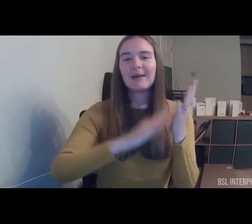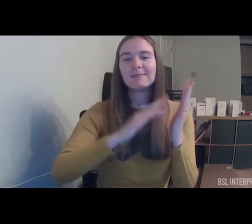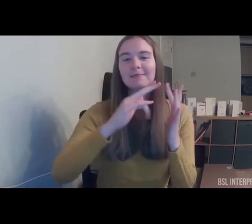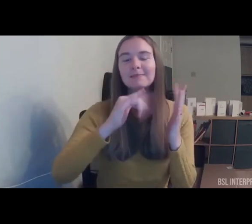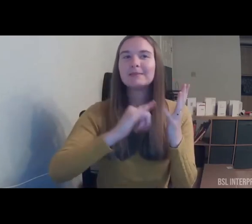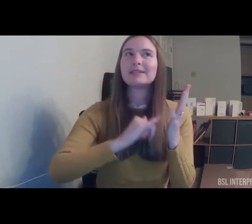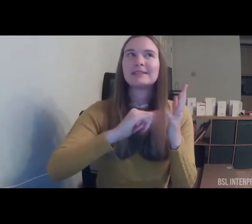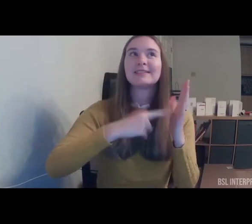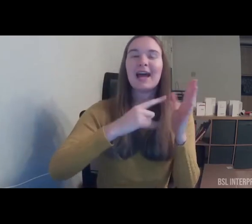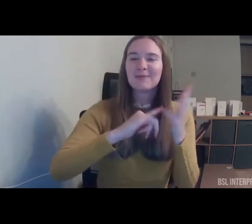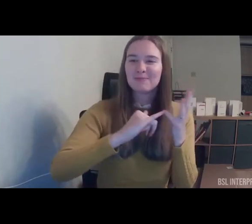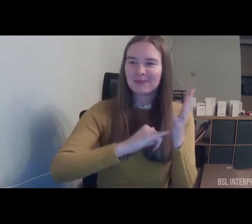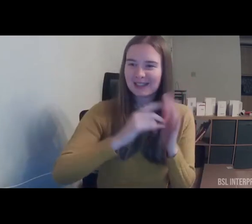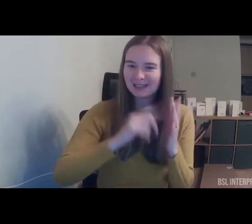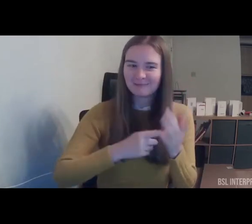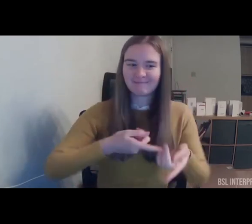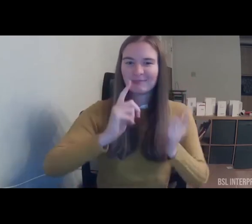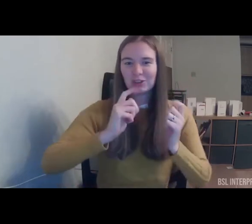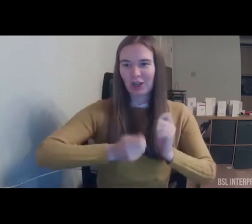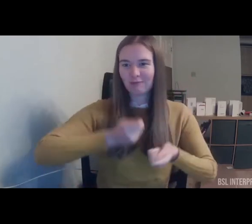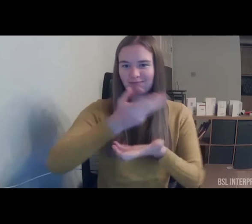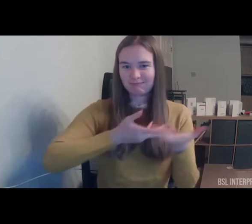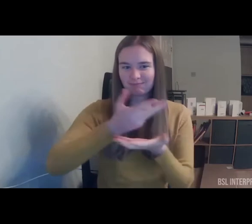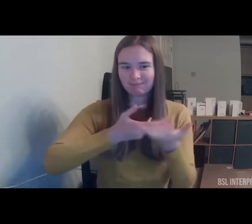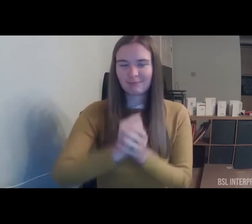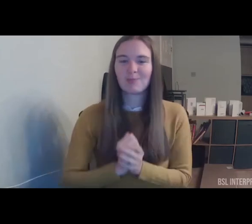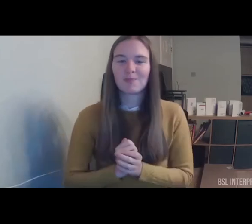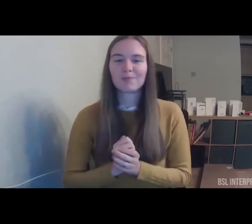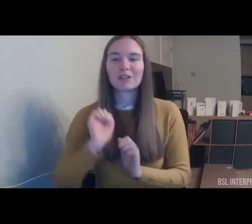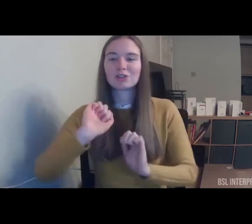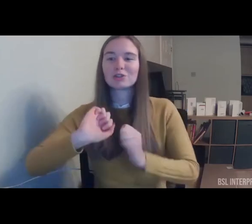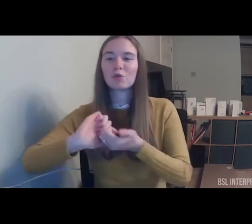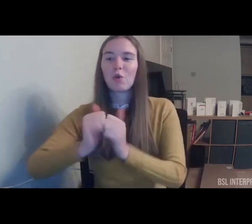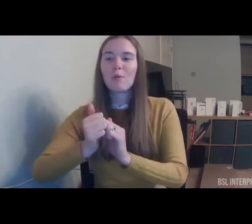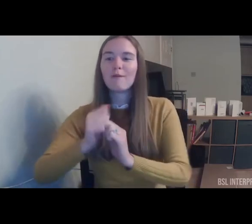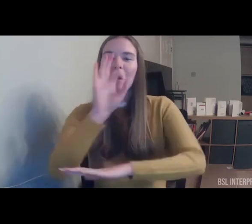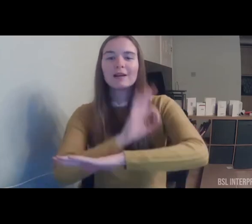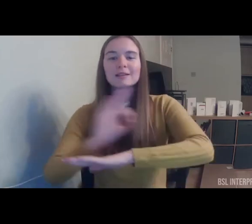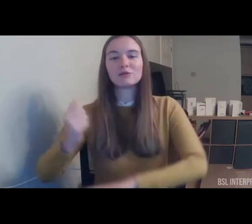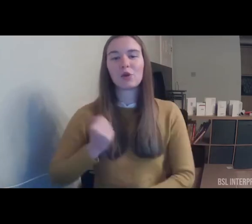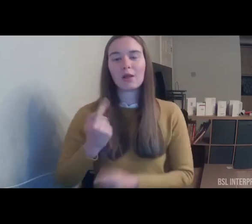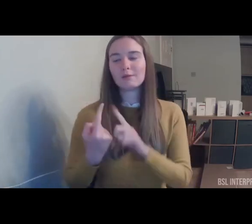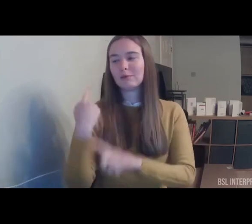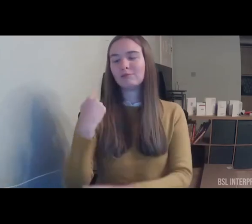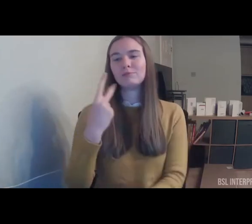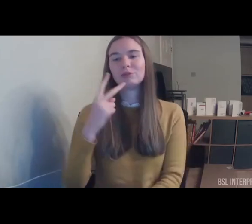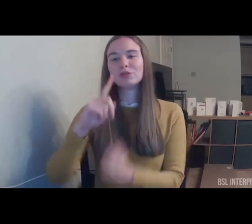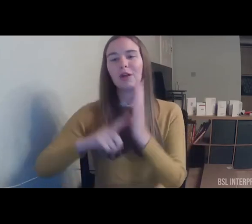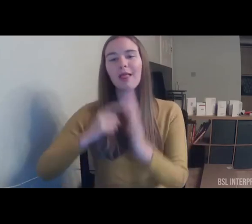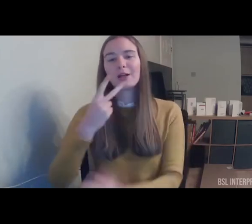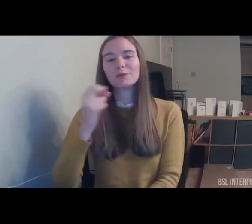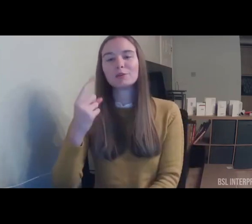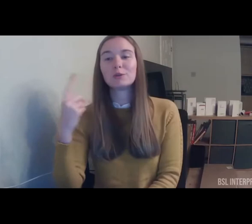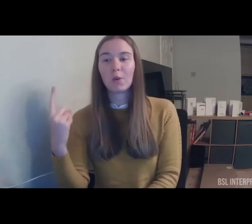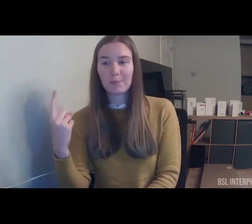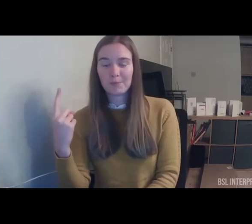has been the CEO of the Royal Incorporation of Architects in Scotland since July 2021. Before this she was the Managing